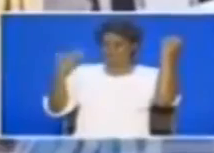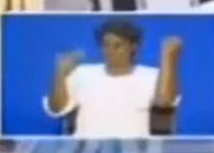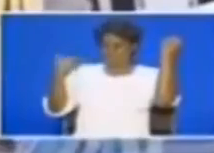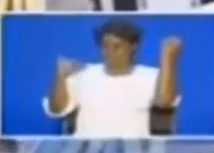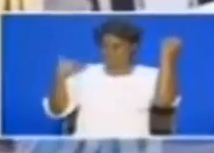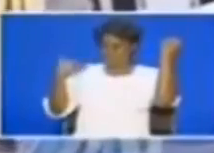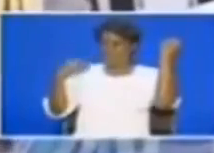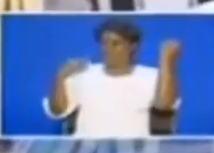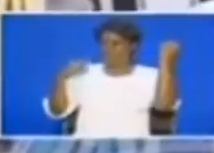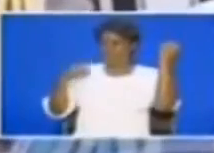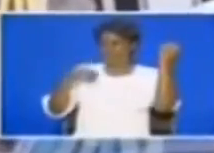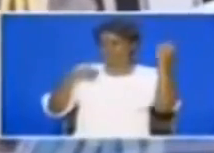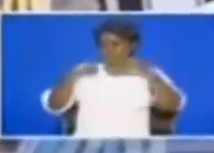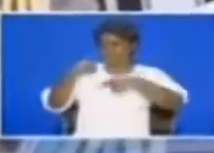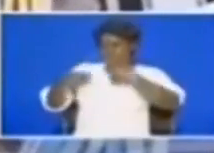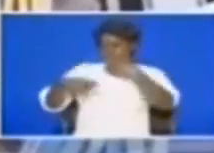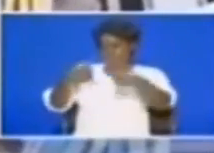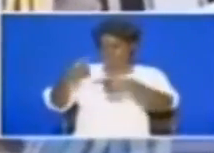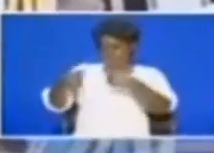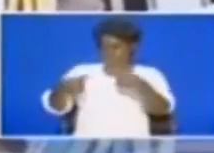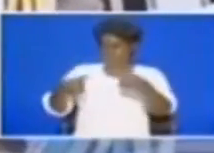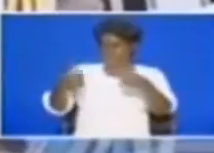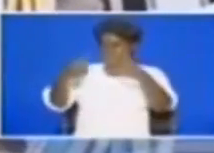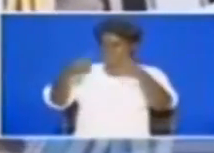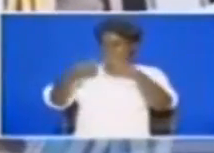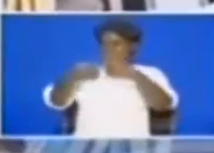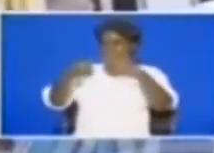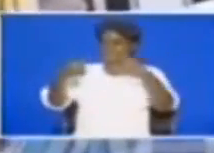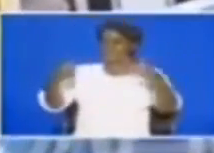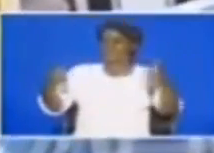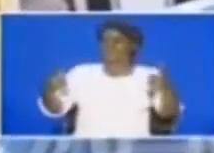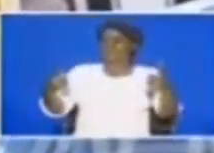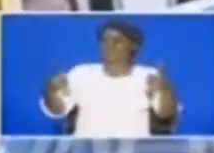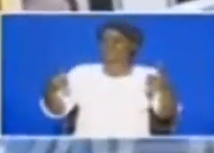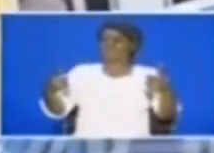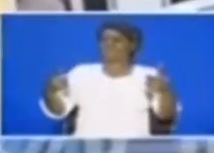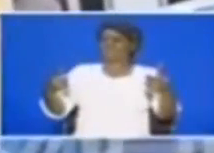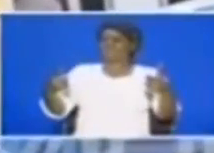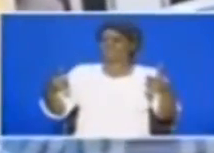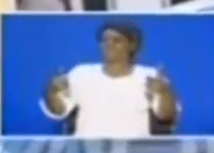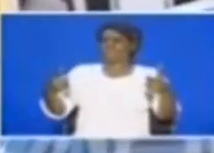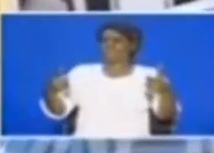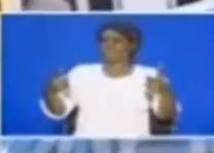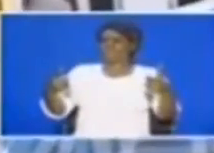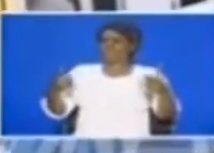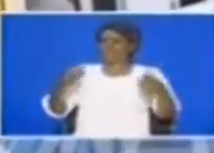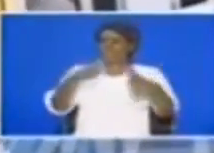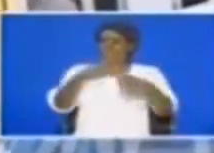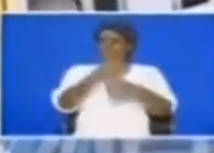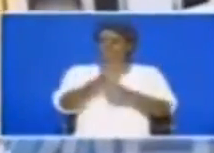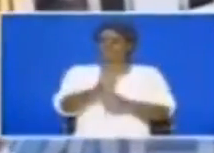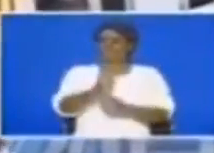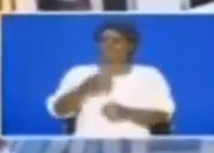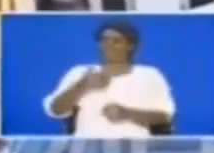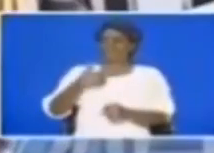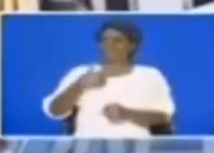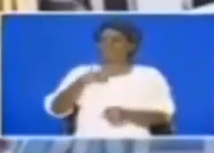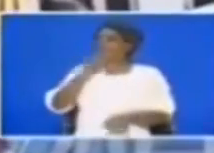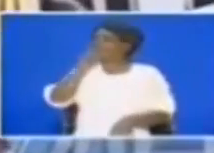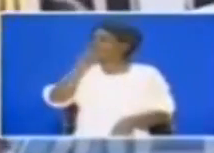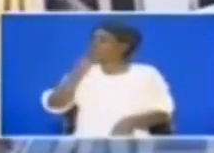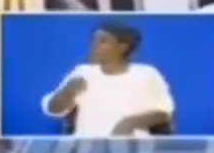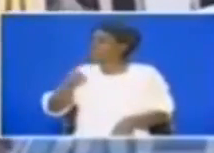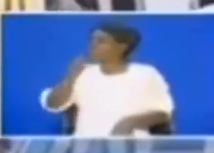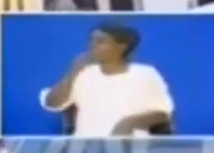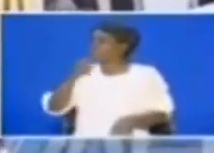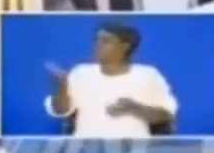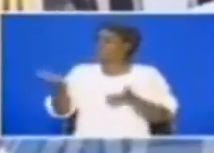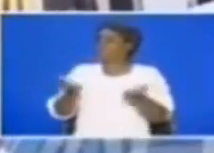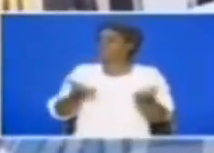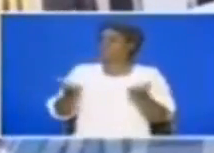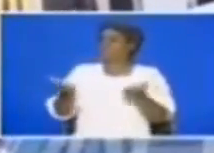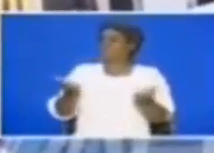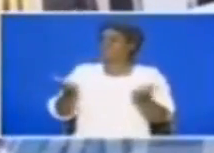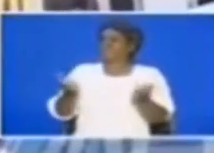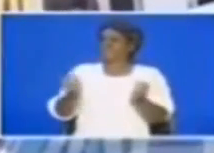is a process that we have started given our confidence in the chicken business and